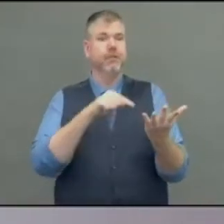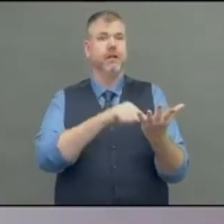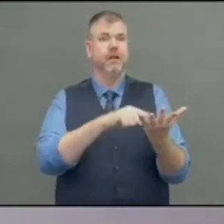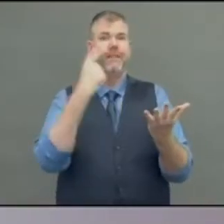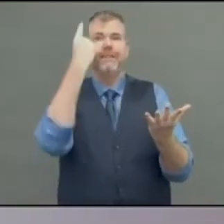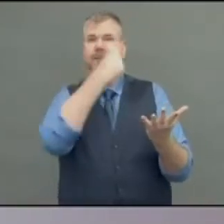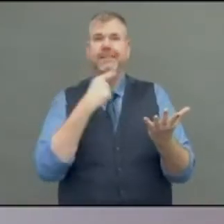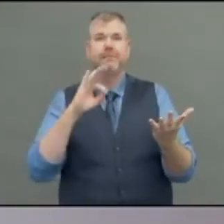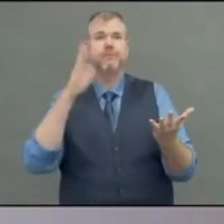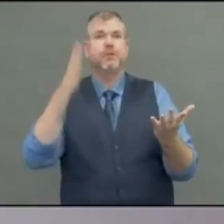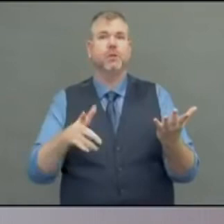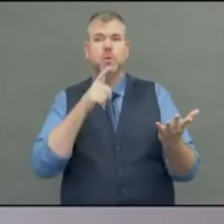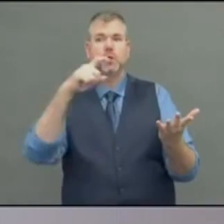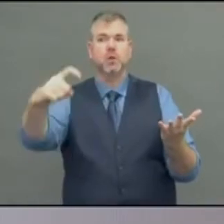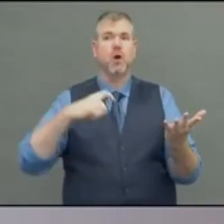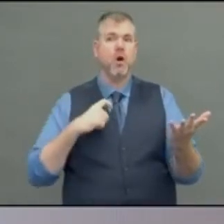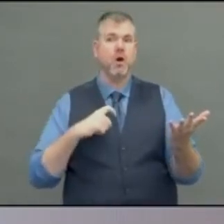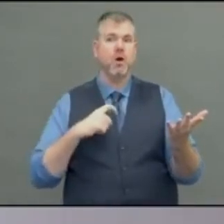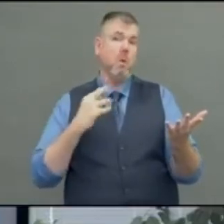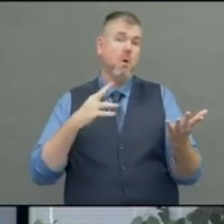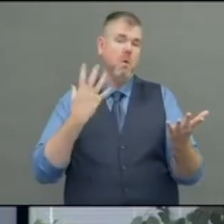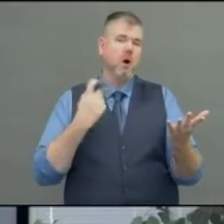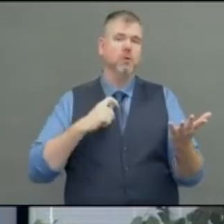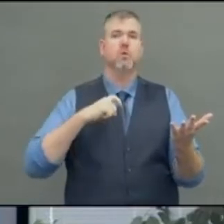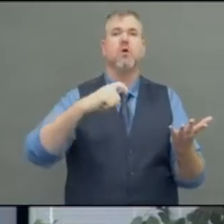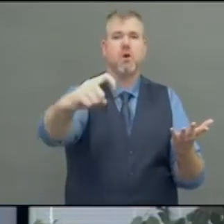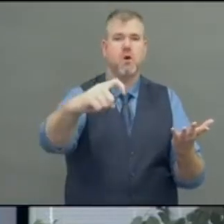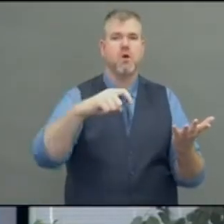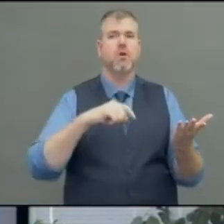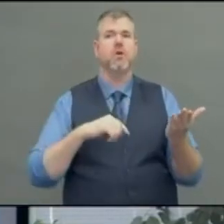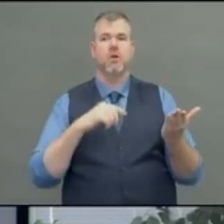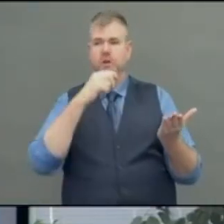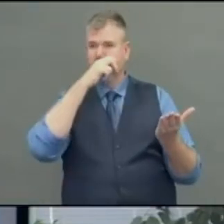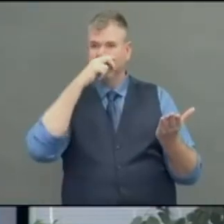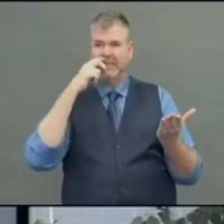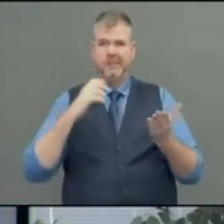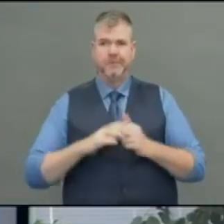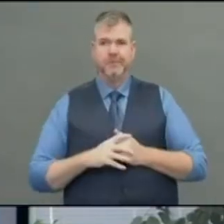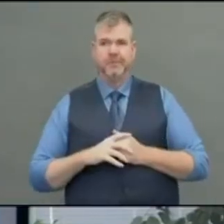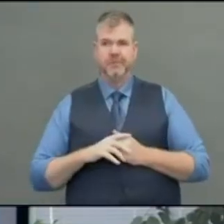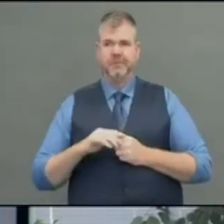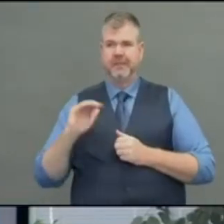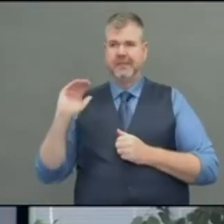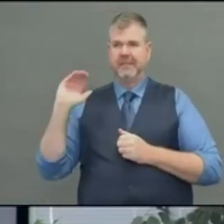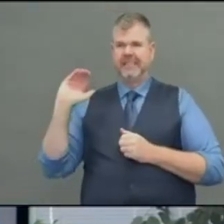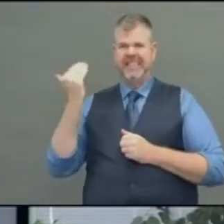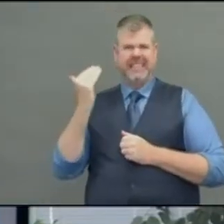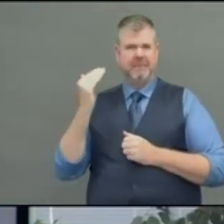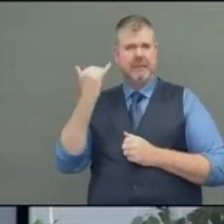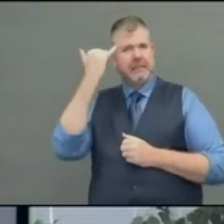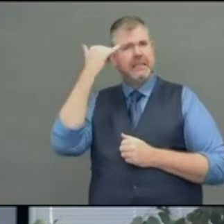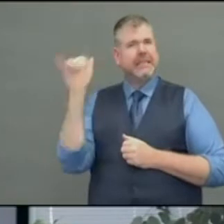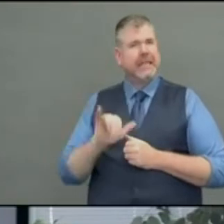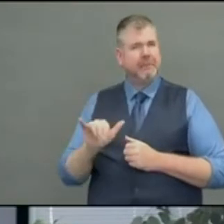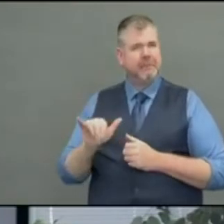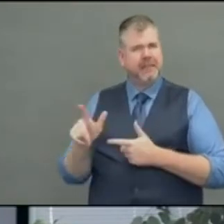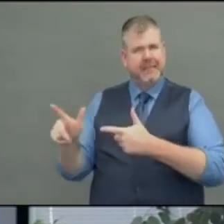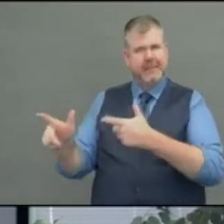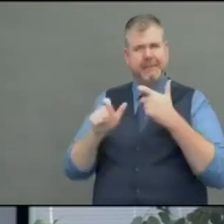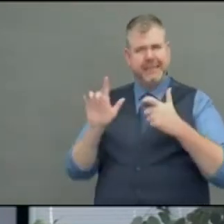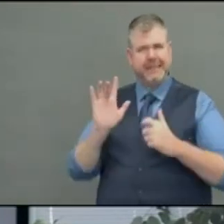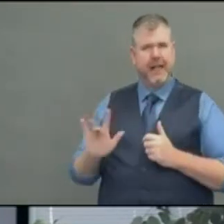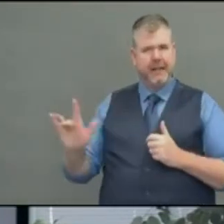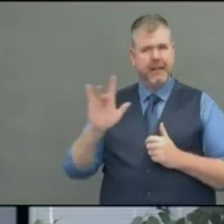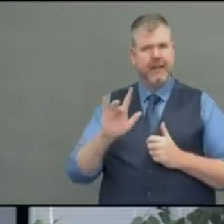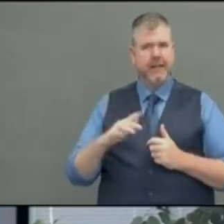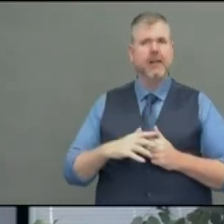to call. This is more like a speed dial, almost, right? Yes, it's a speed dial, but with pictures for